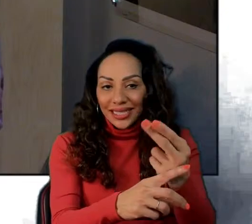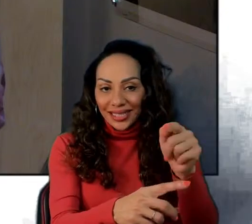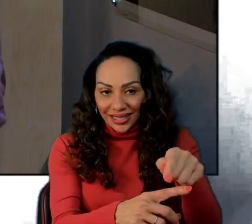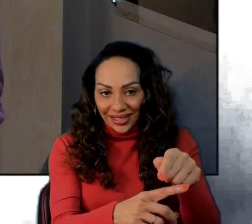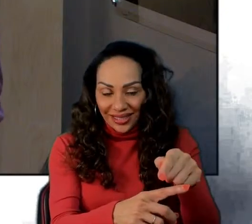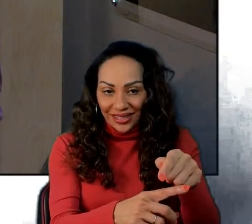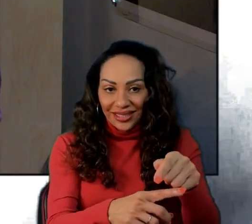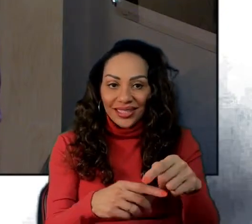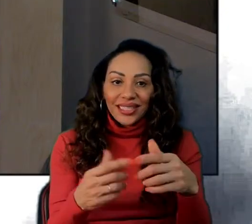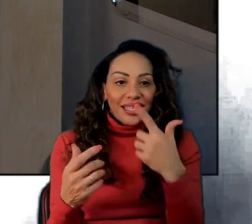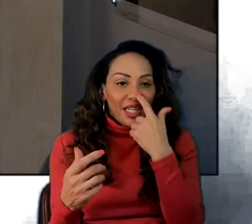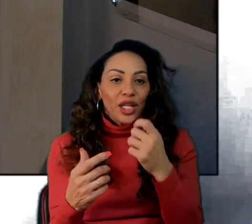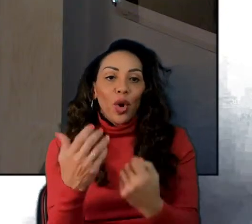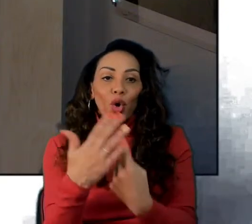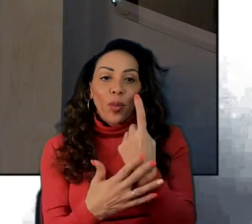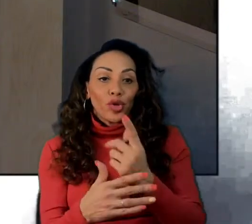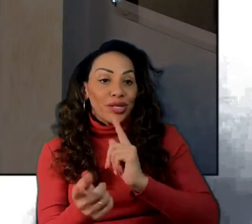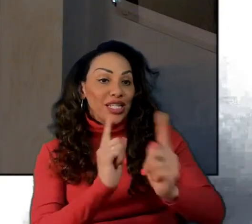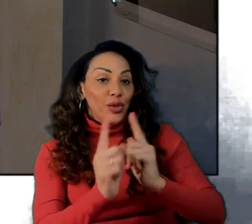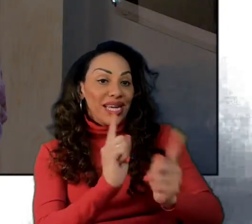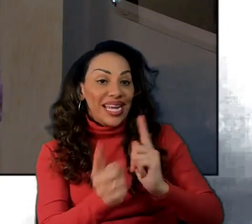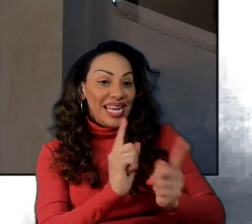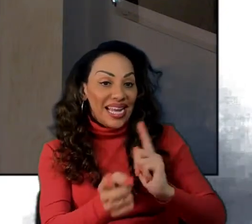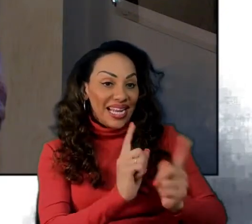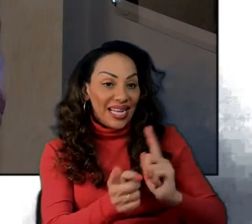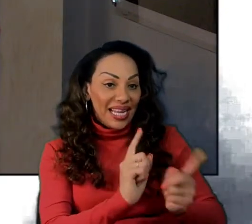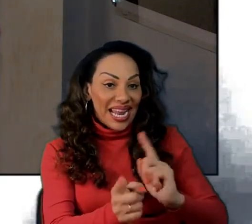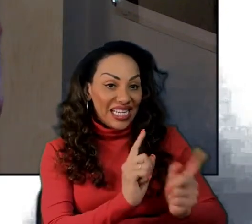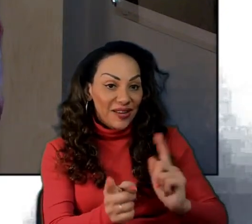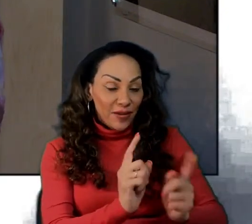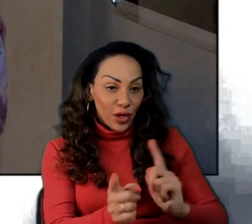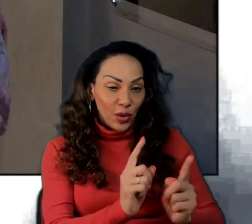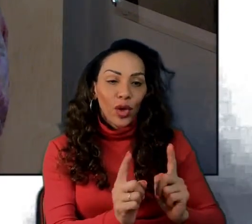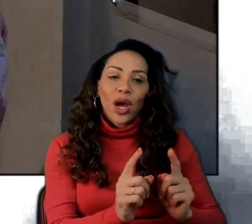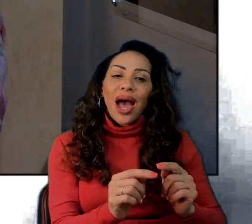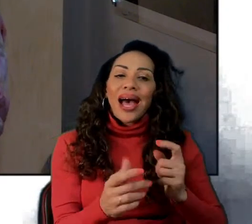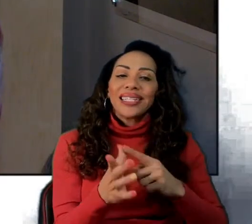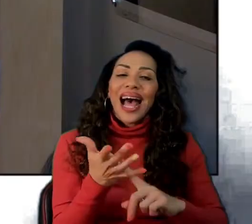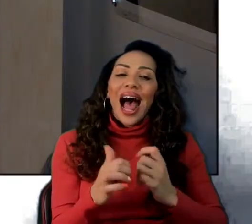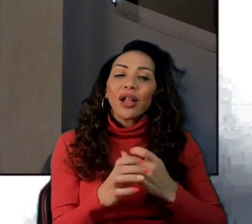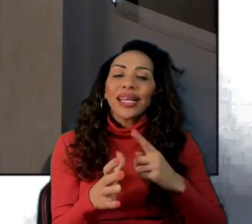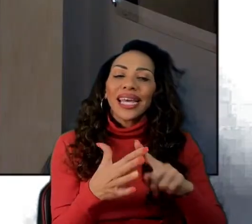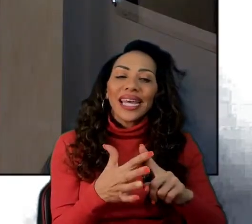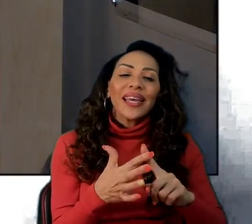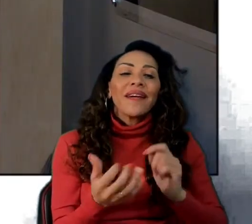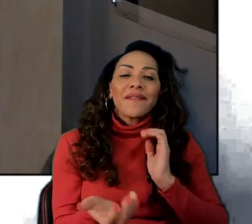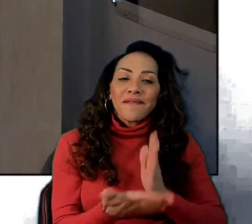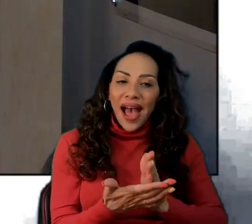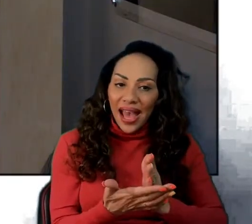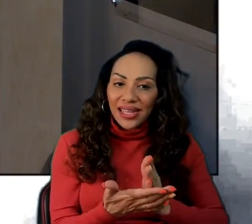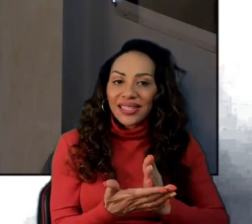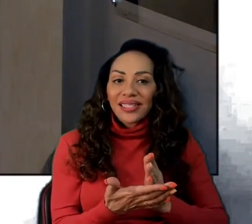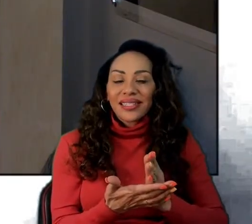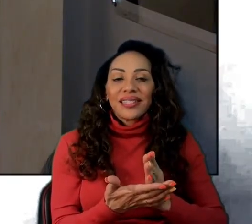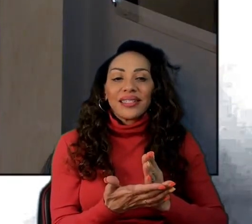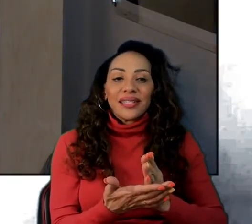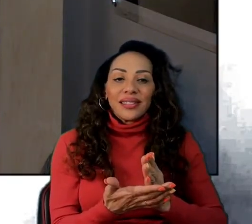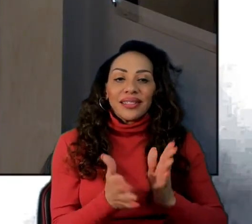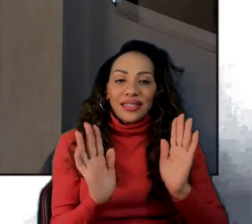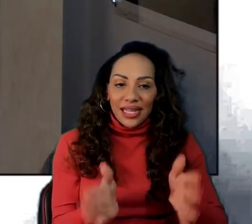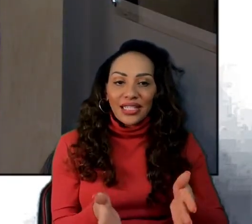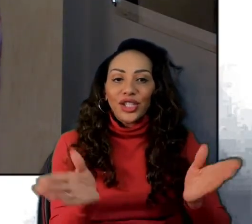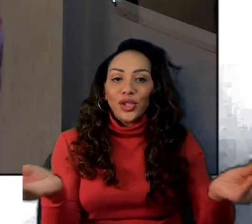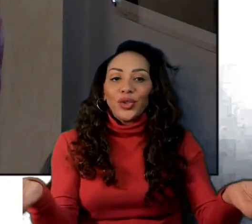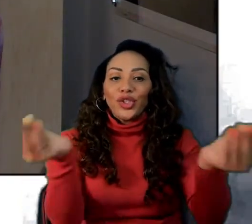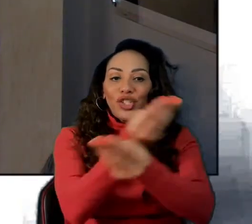person some algae facts, and then we had some like improv exercises where they shared their facts with each other. So within like